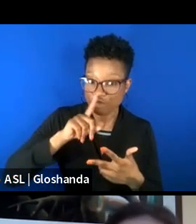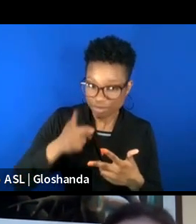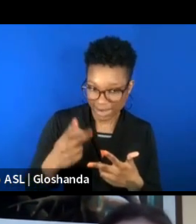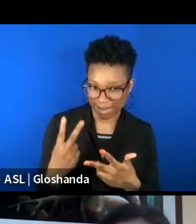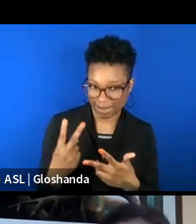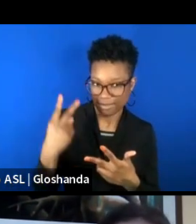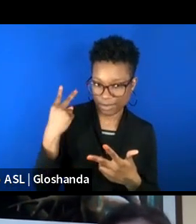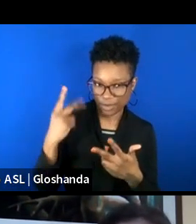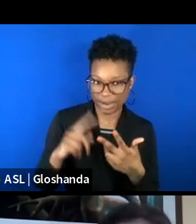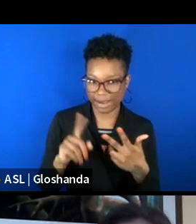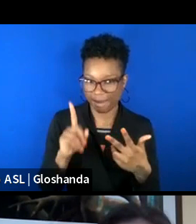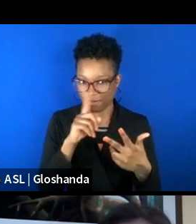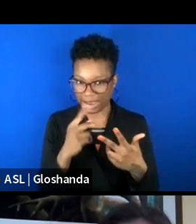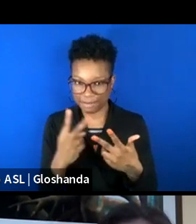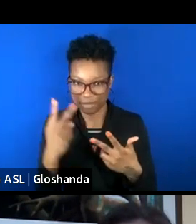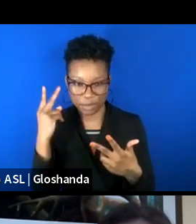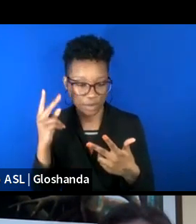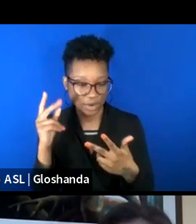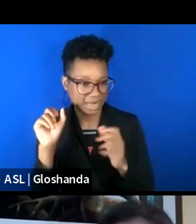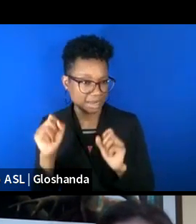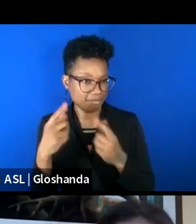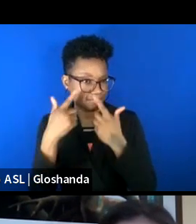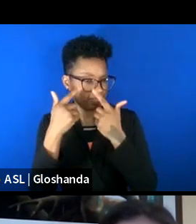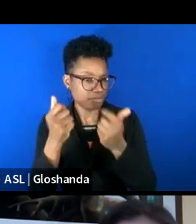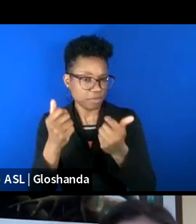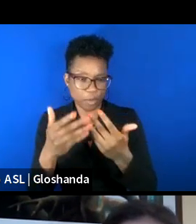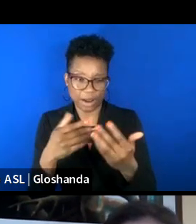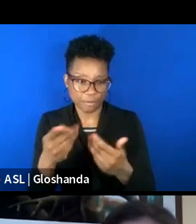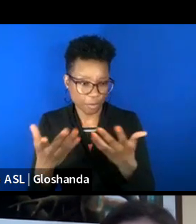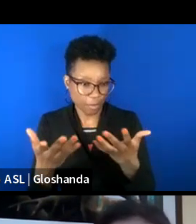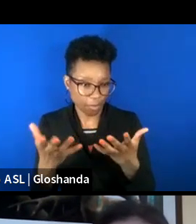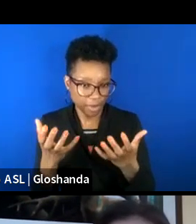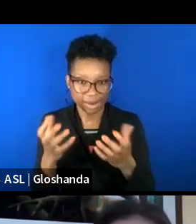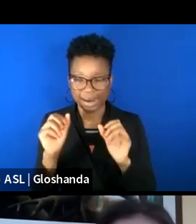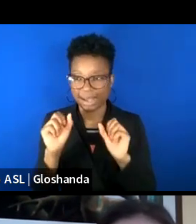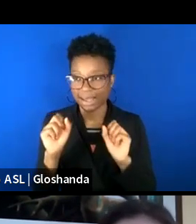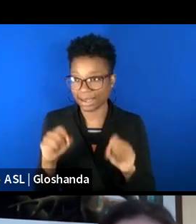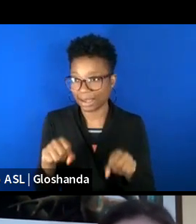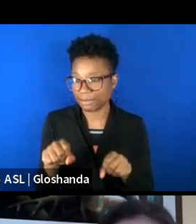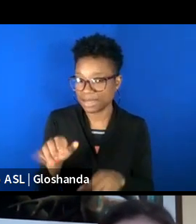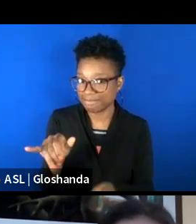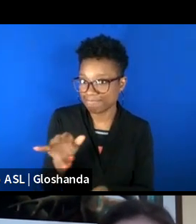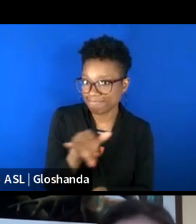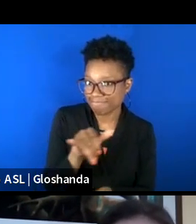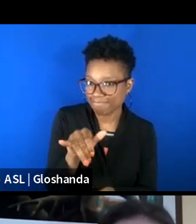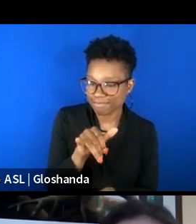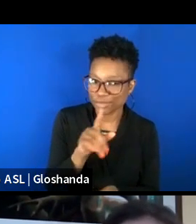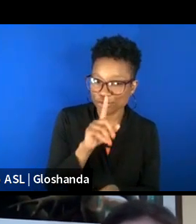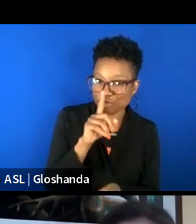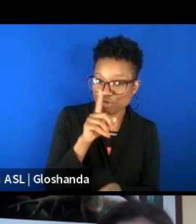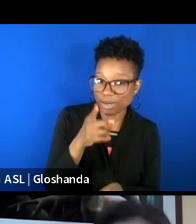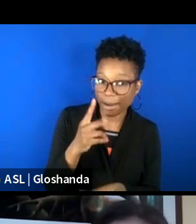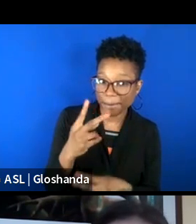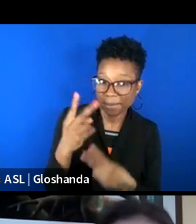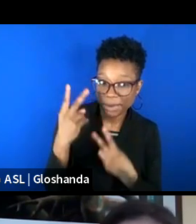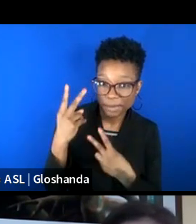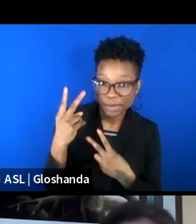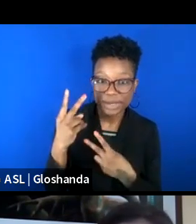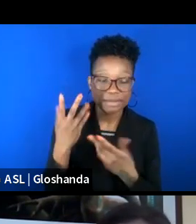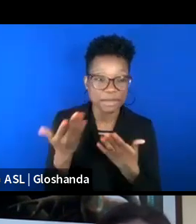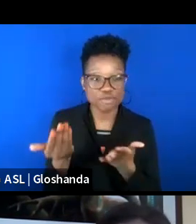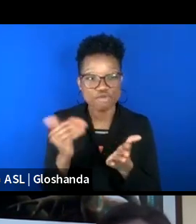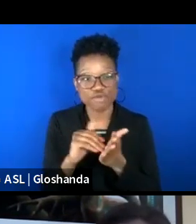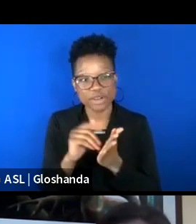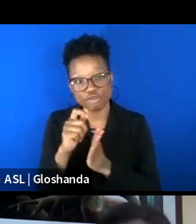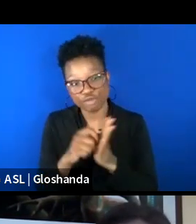memory. And the fake memory can be whatever you want. It could be a variation on the real memory. So you could be rewriting a real